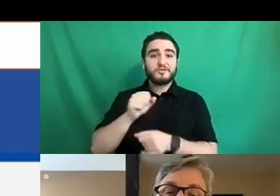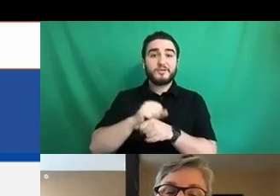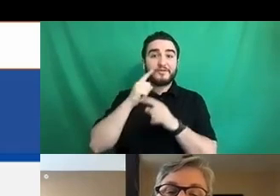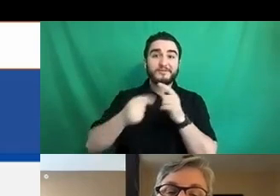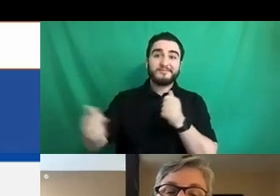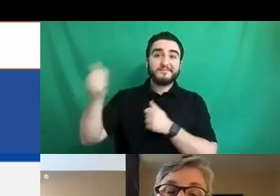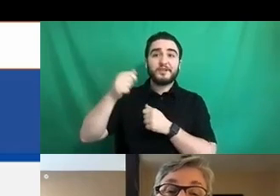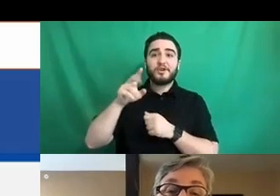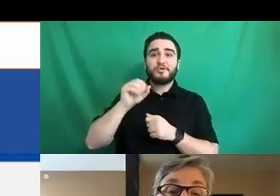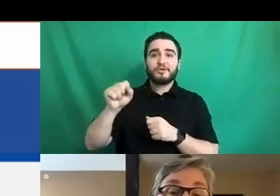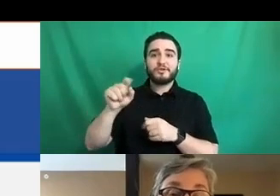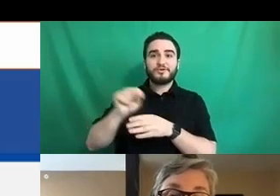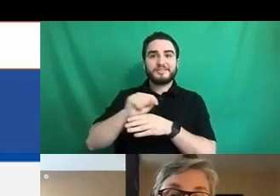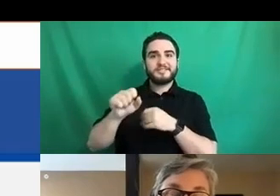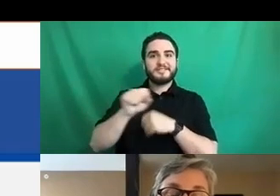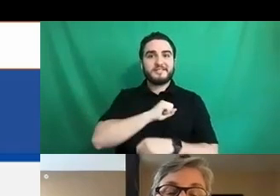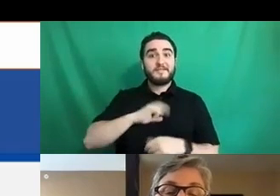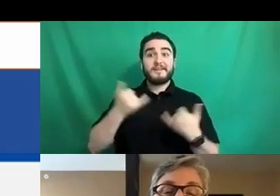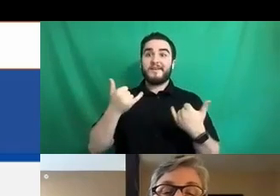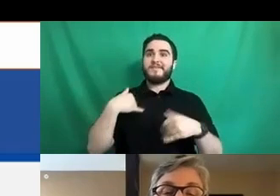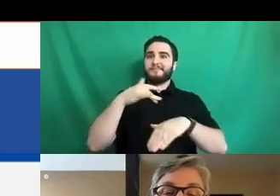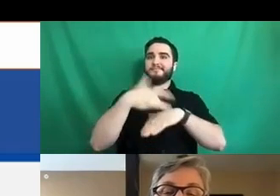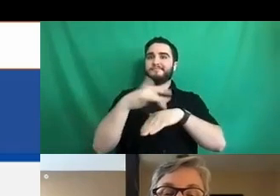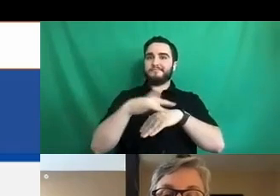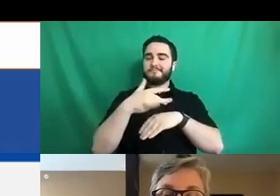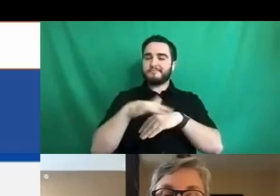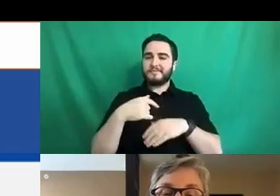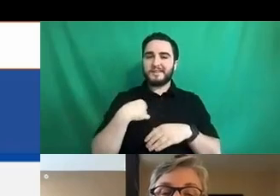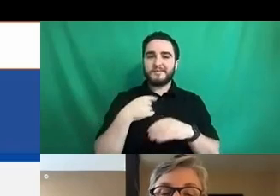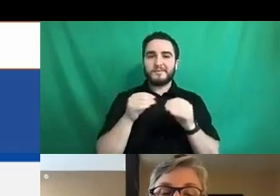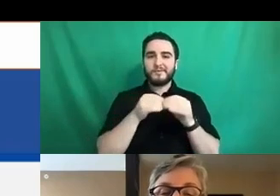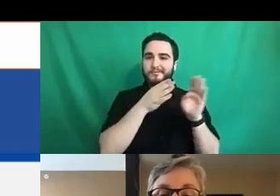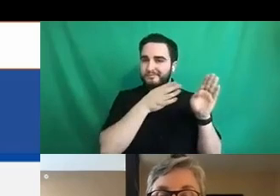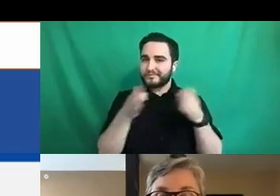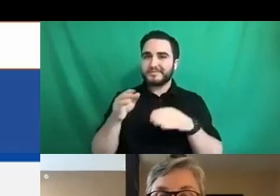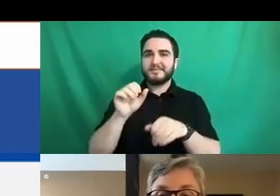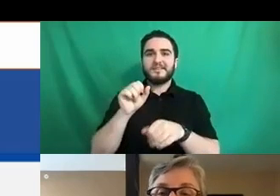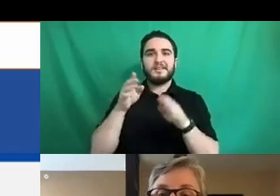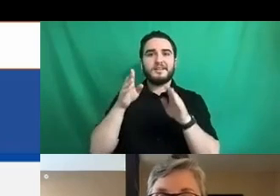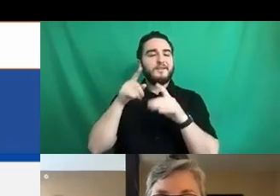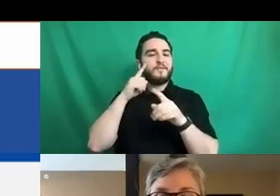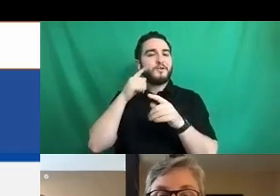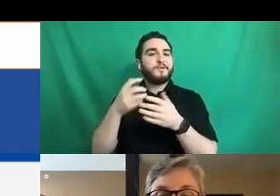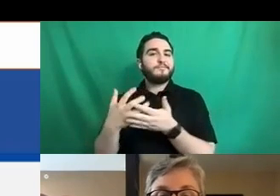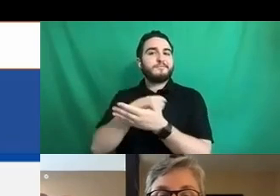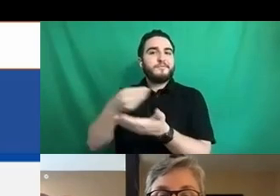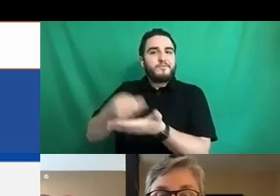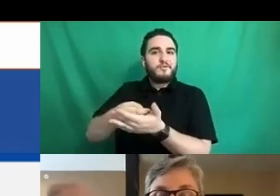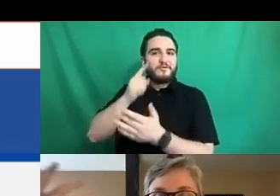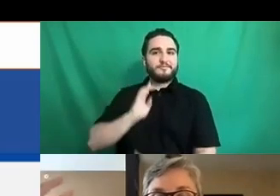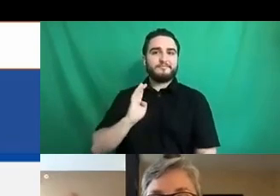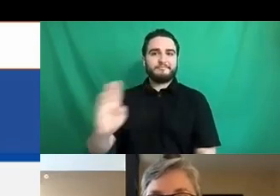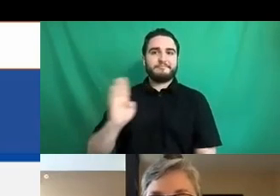cross-trained staff who are now freed up to increase attention to additional revenue from direct customer